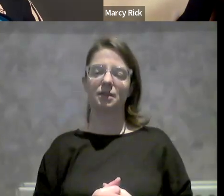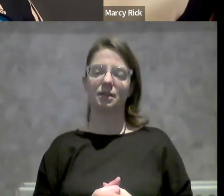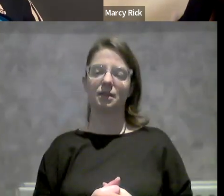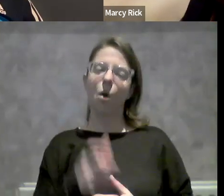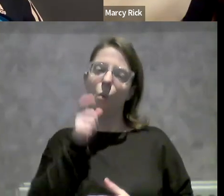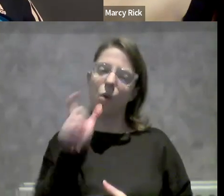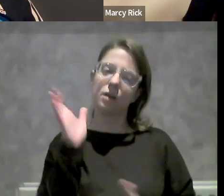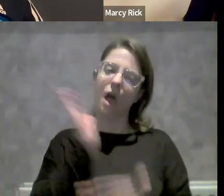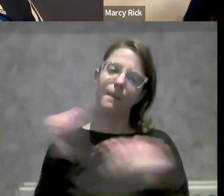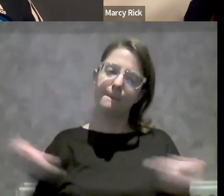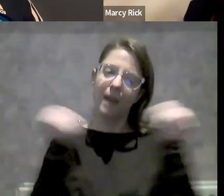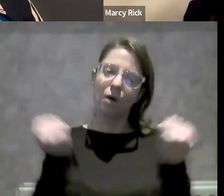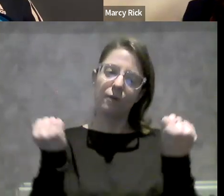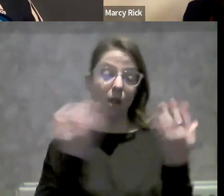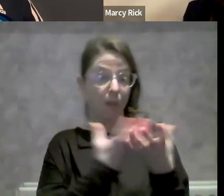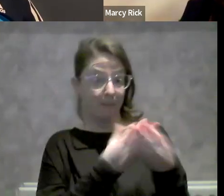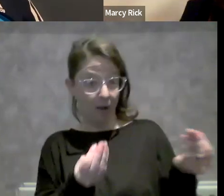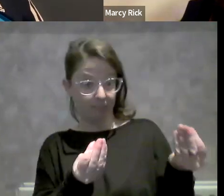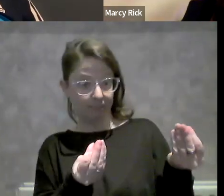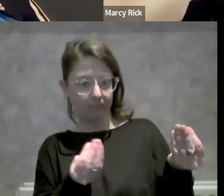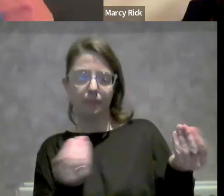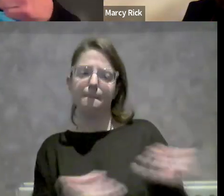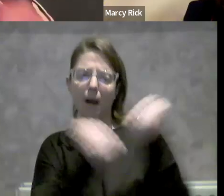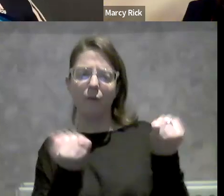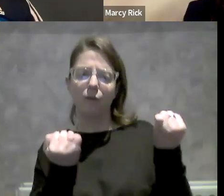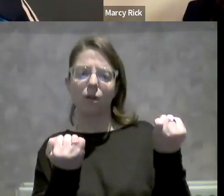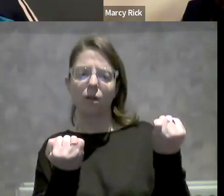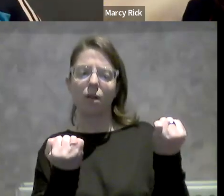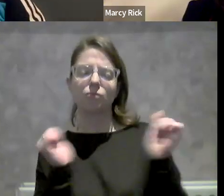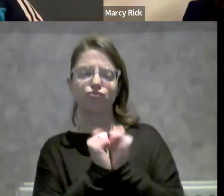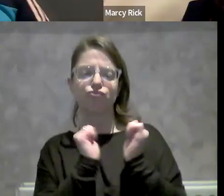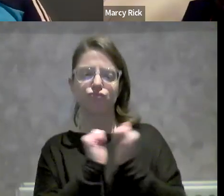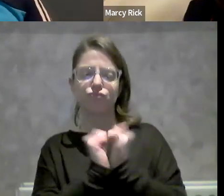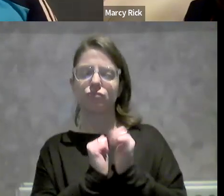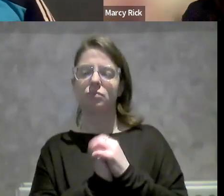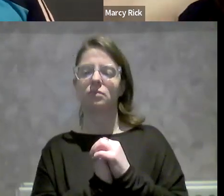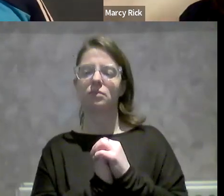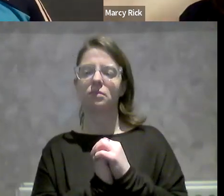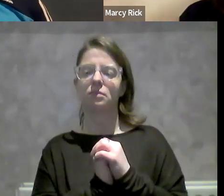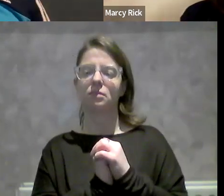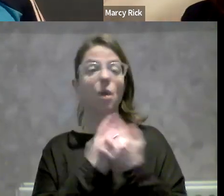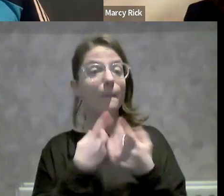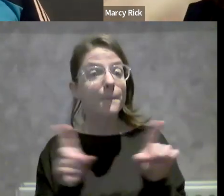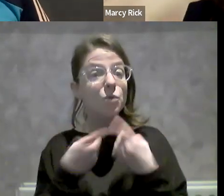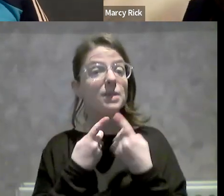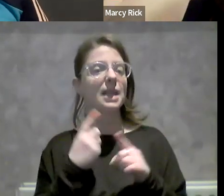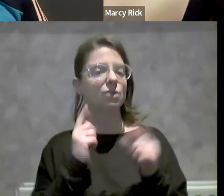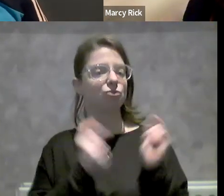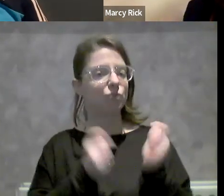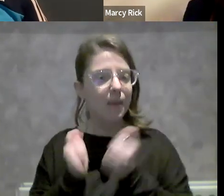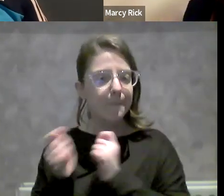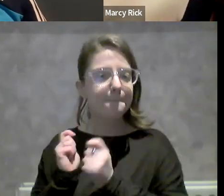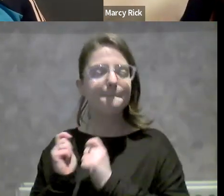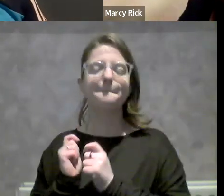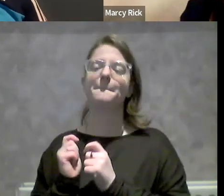so powerful, and their absence is even more so, which I properly agree with." And Kate said, "So musical and rhythmic and bopping